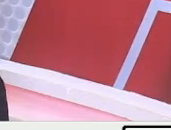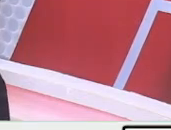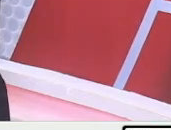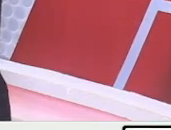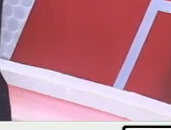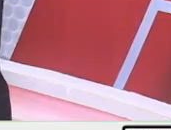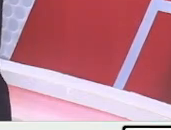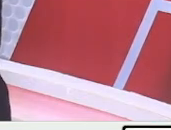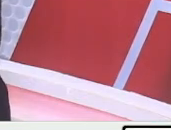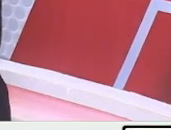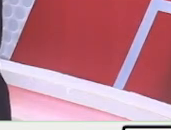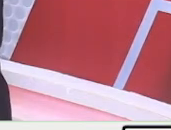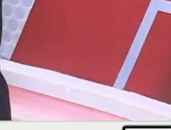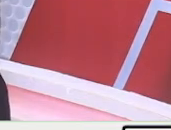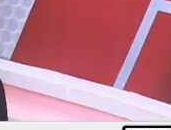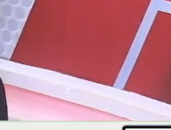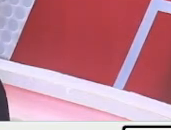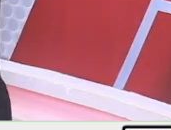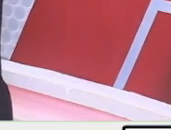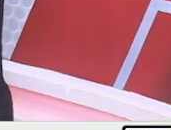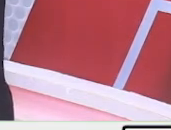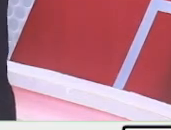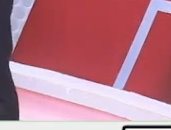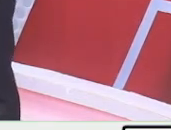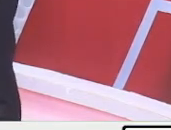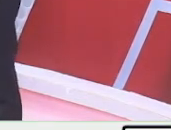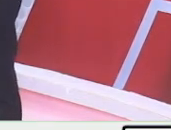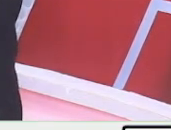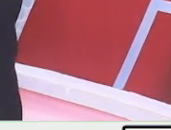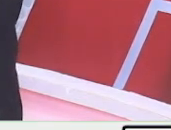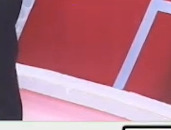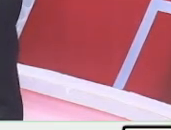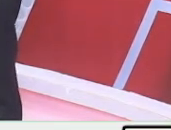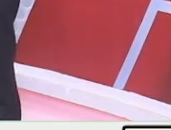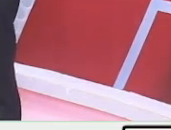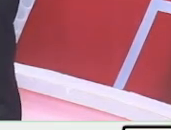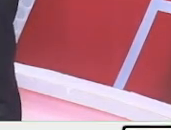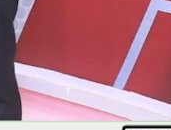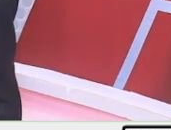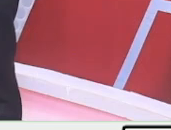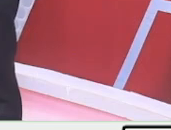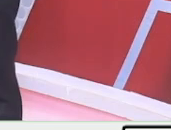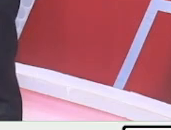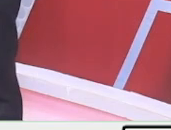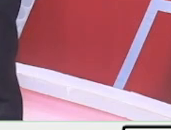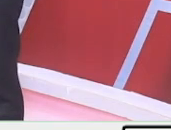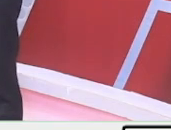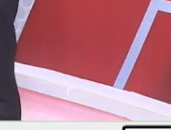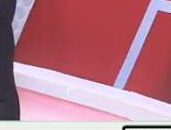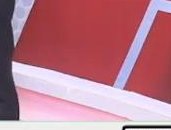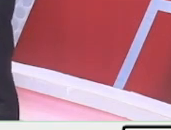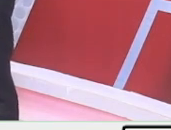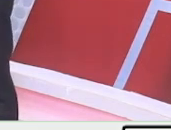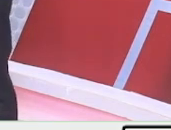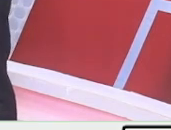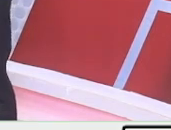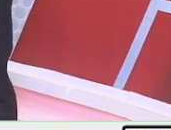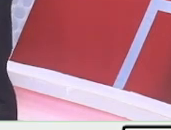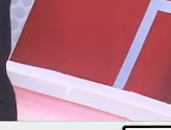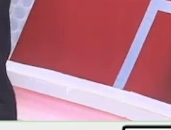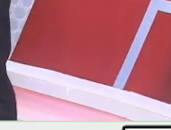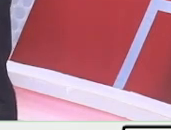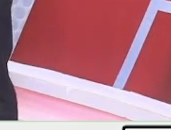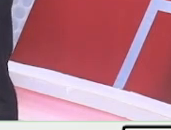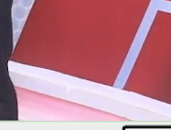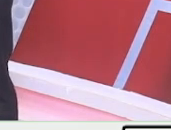ideas that they really want to implement, but they are wondering, how do I come up with, I have the idea, but then how do I make sure no one steals? Because I get